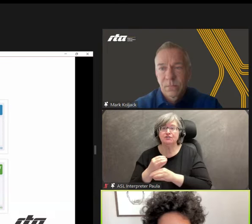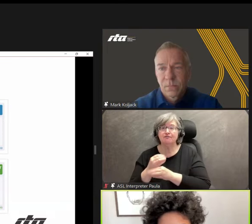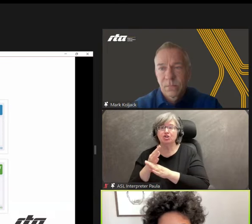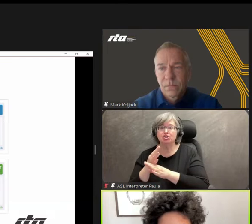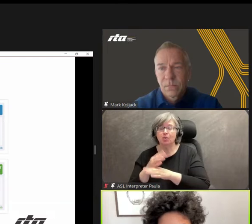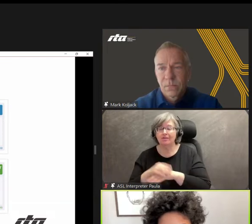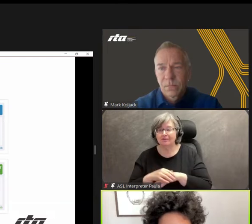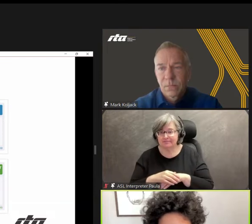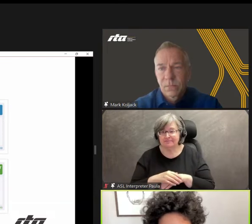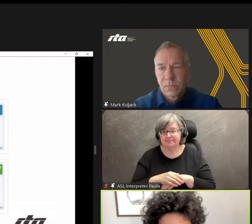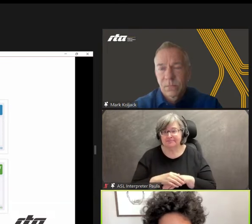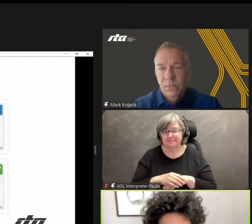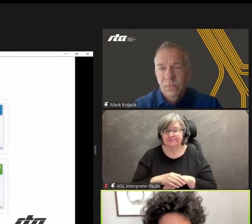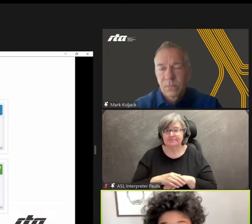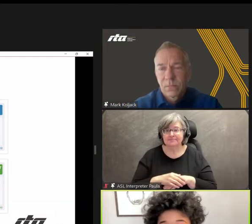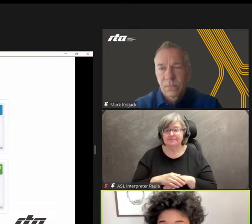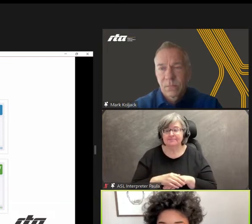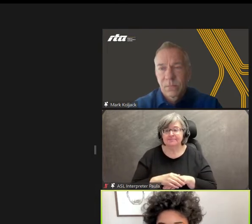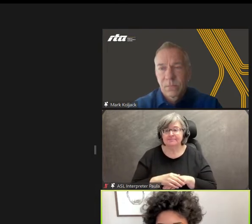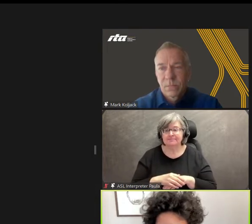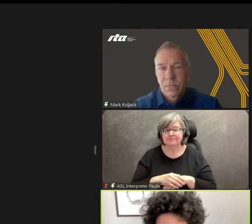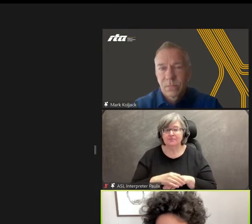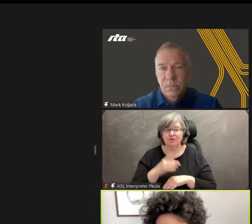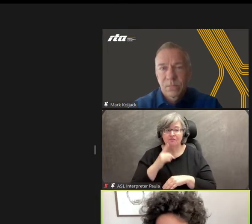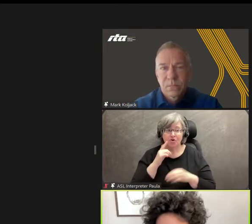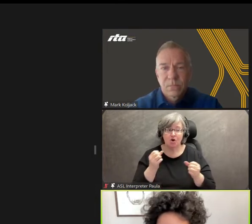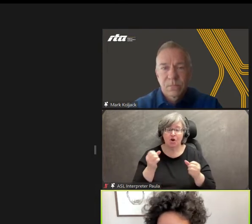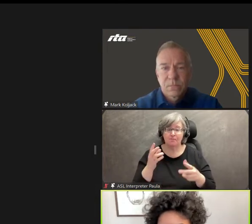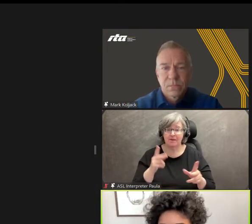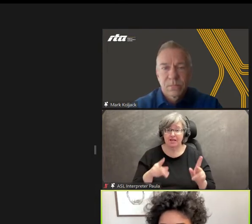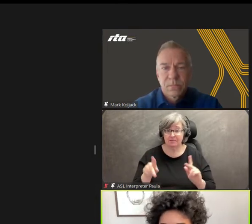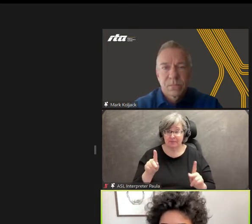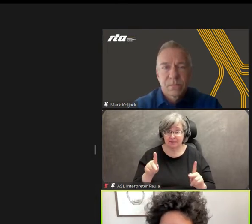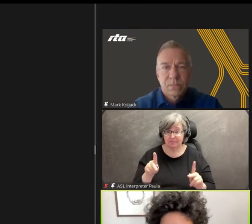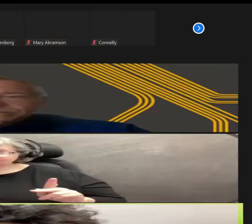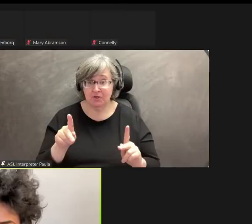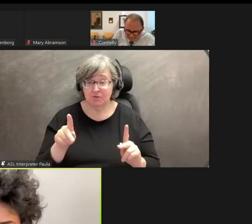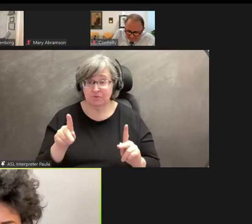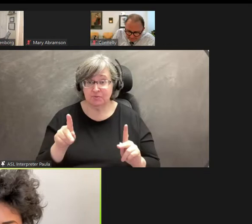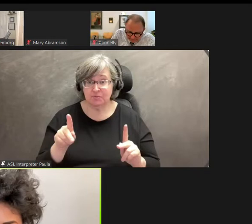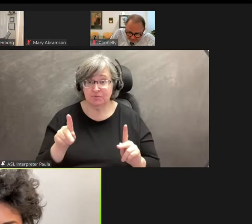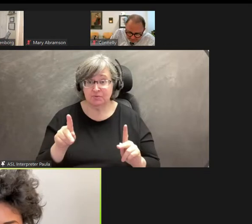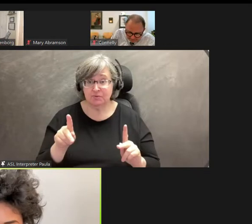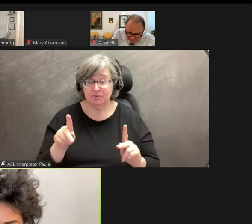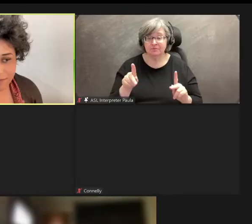And I know that for a lot of people who might